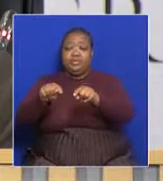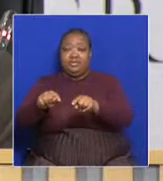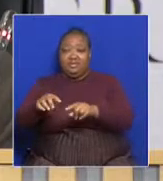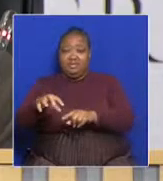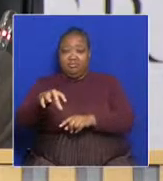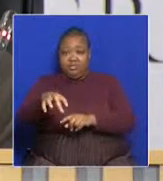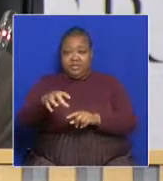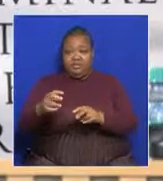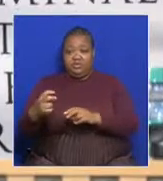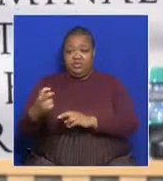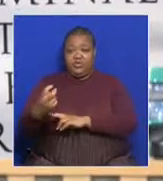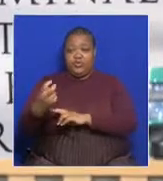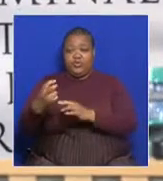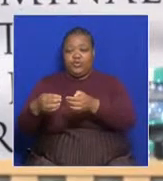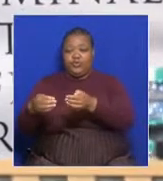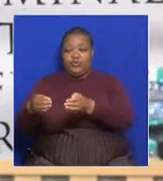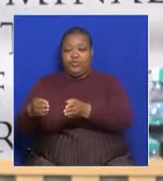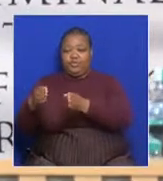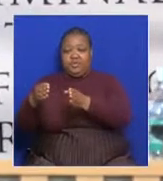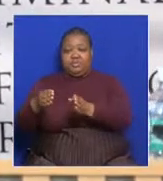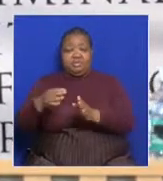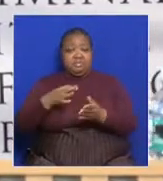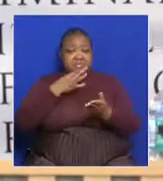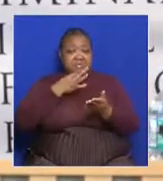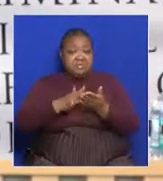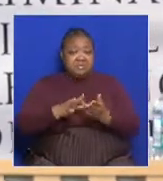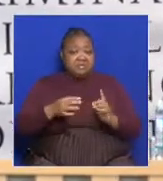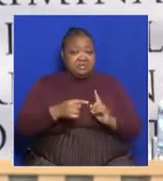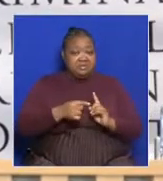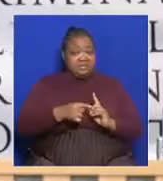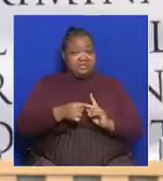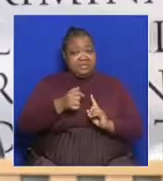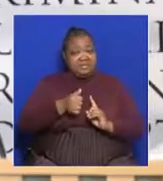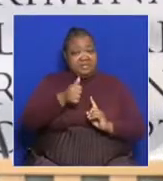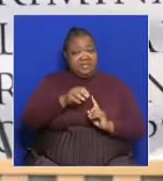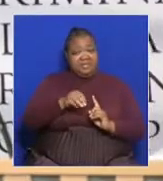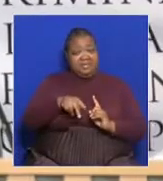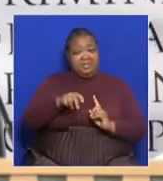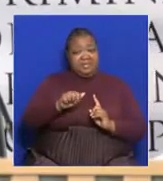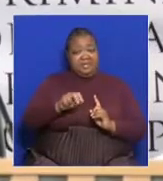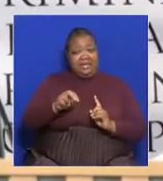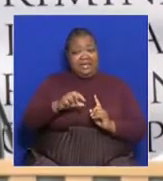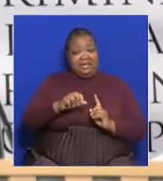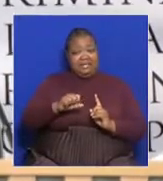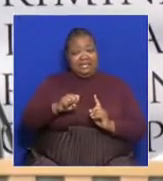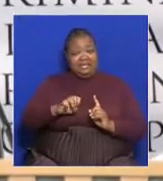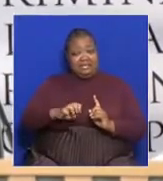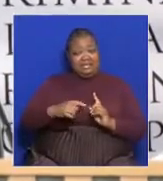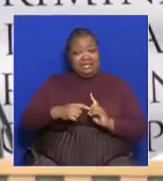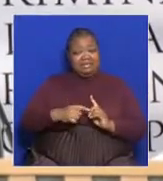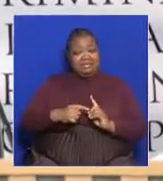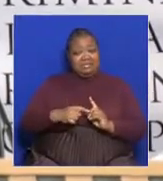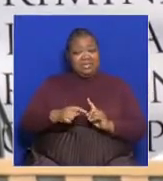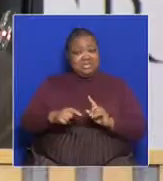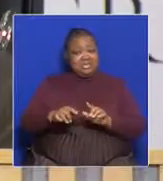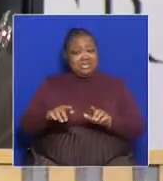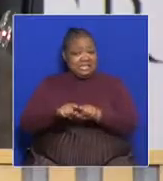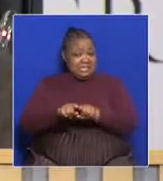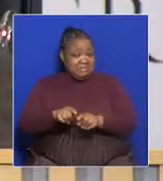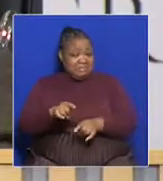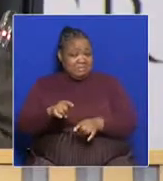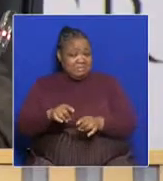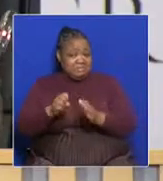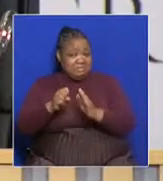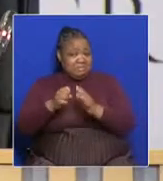that Warrant Officer Mpangase made the similar mistake in his own statement at the time?